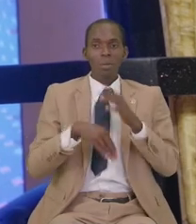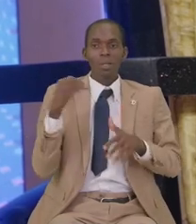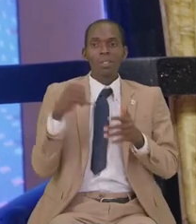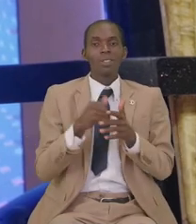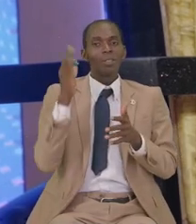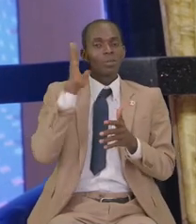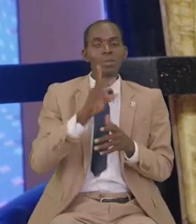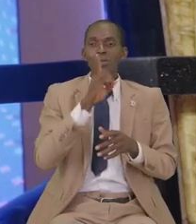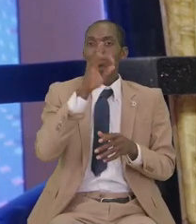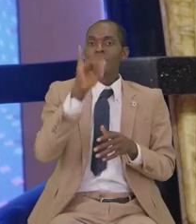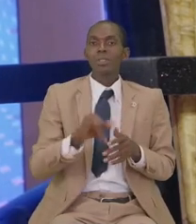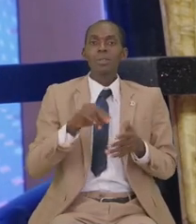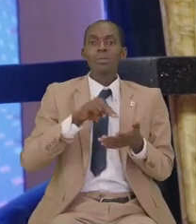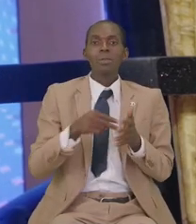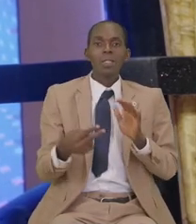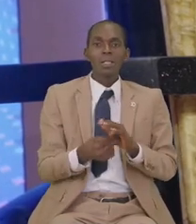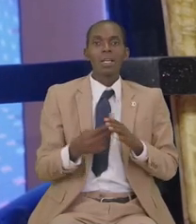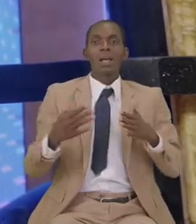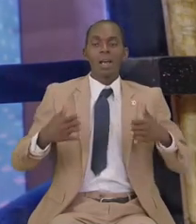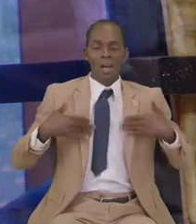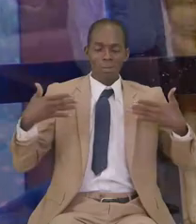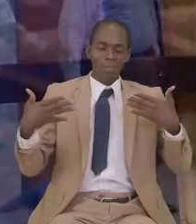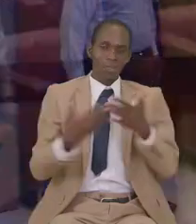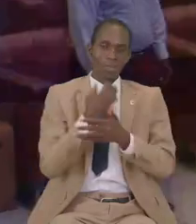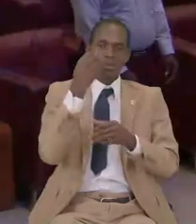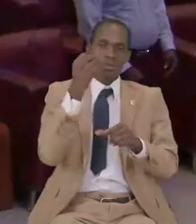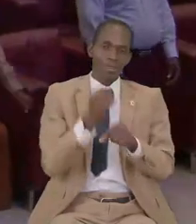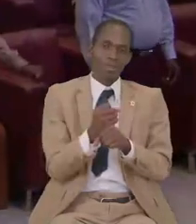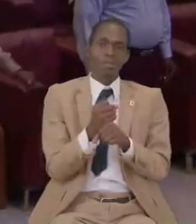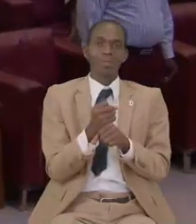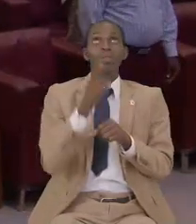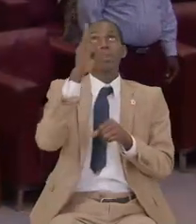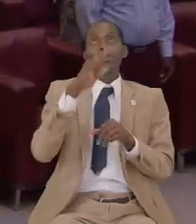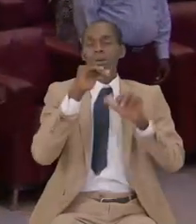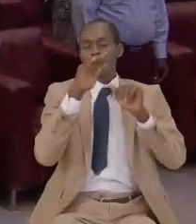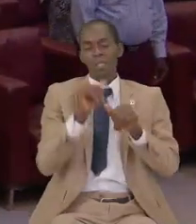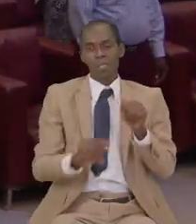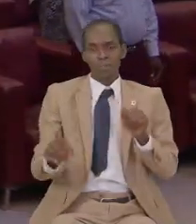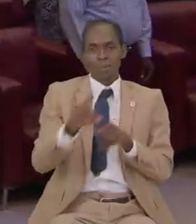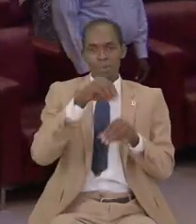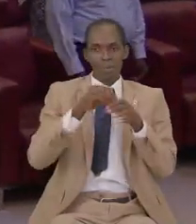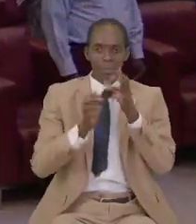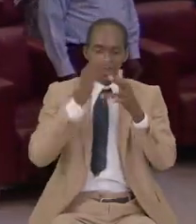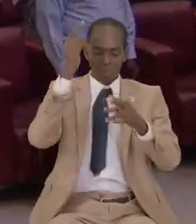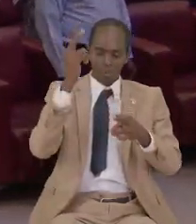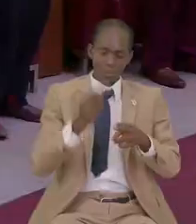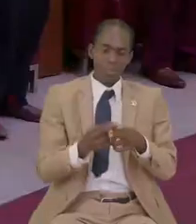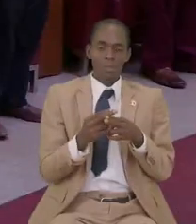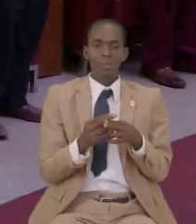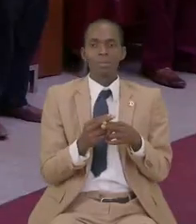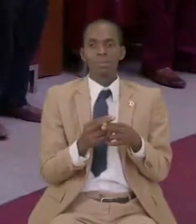really be Happy New Year. God bless everyone in Jesus'